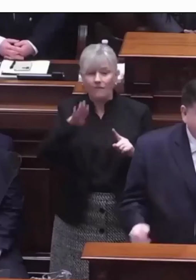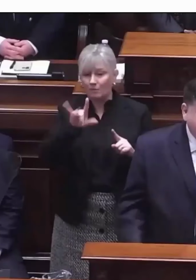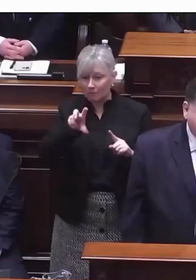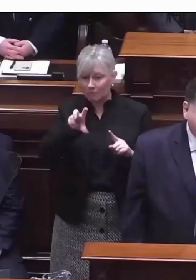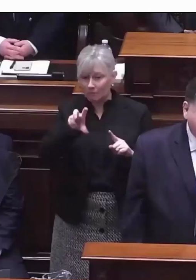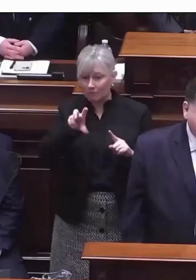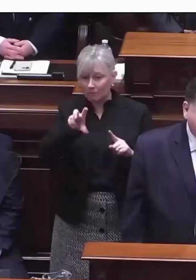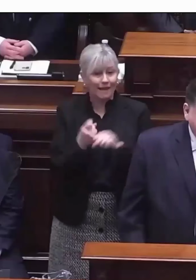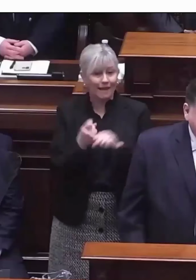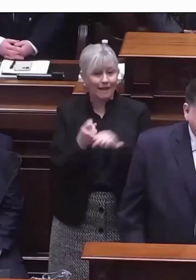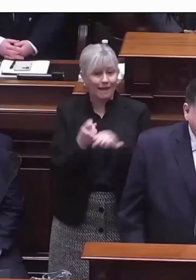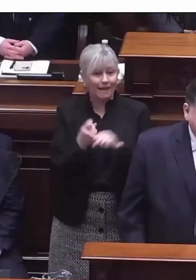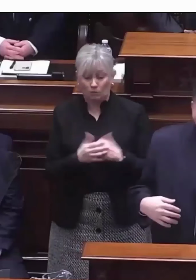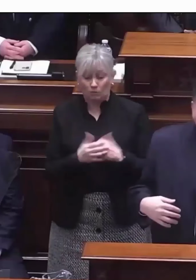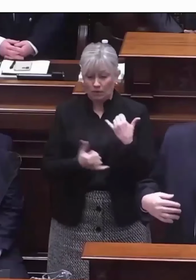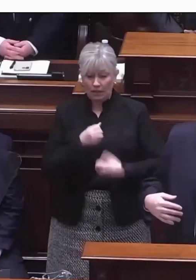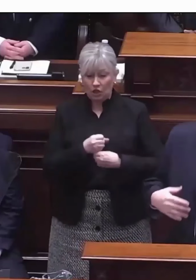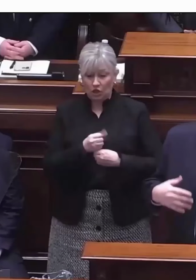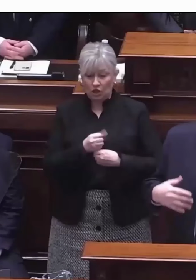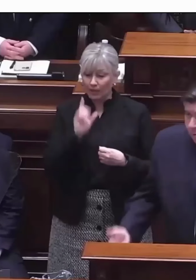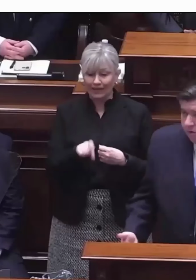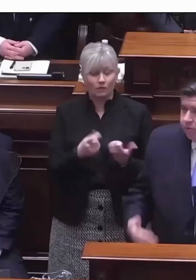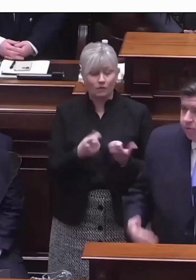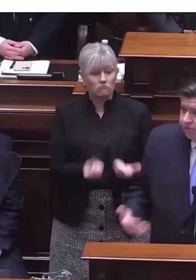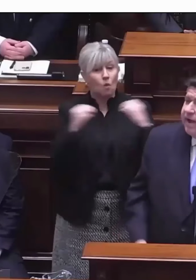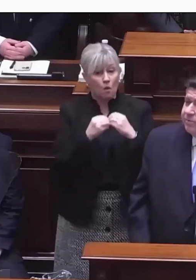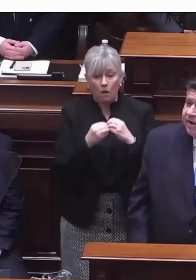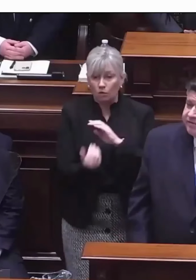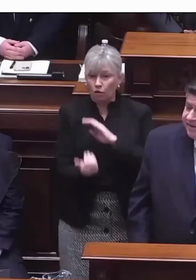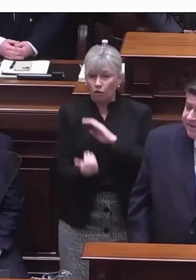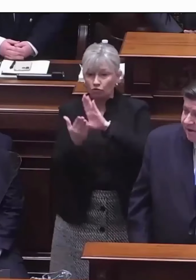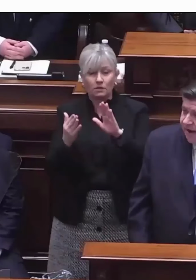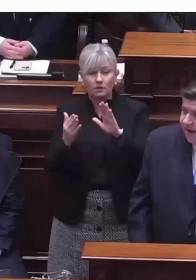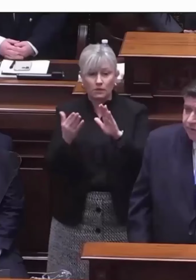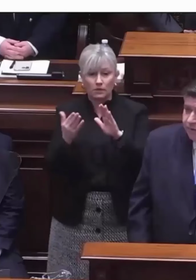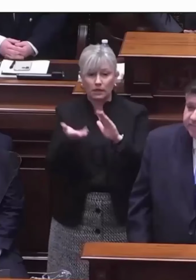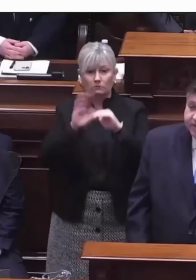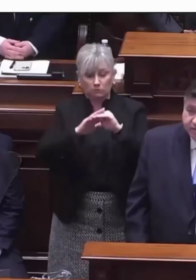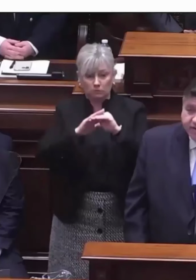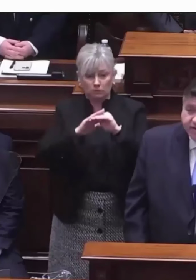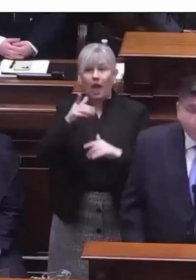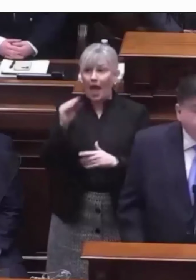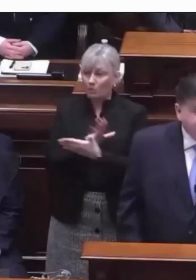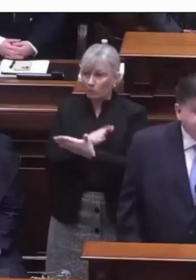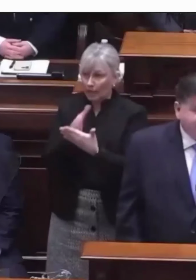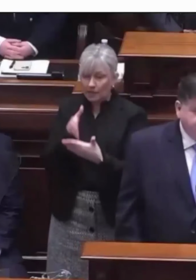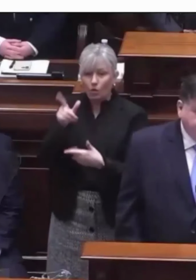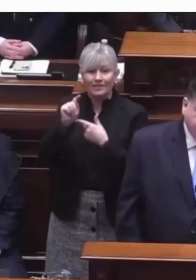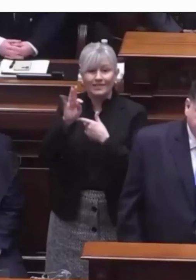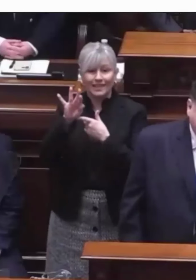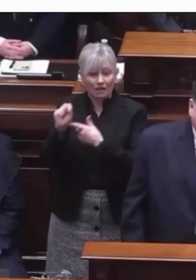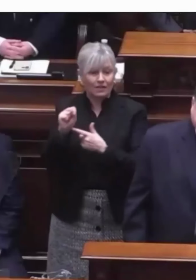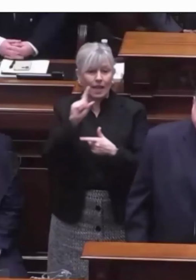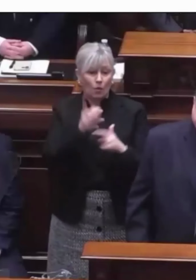Dollars per year. This year, we're going to need to do even more to address high prices and counteract Trump's tariffs that will raise taxes